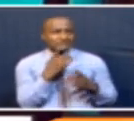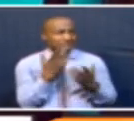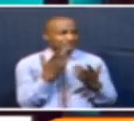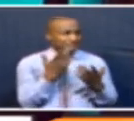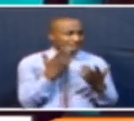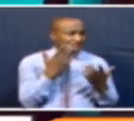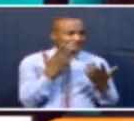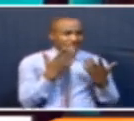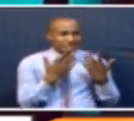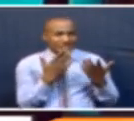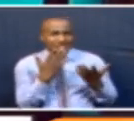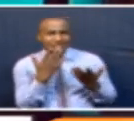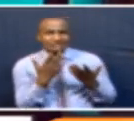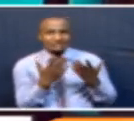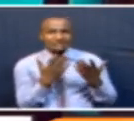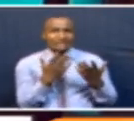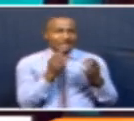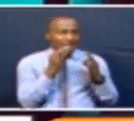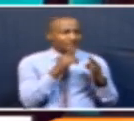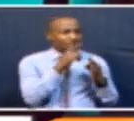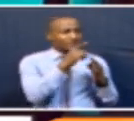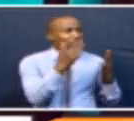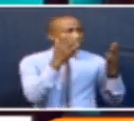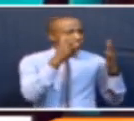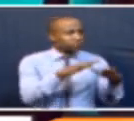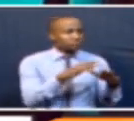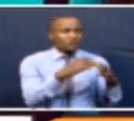intertwined, that if he goes down, so too